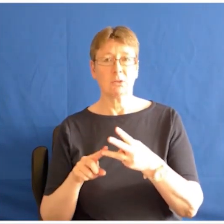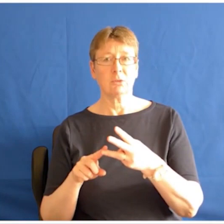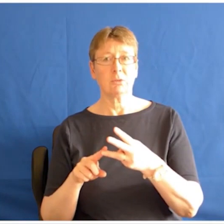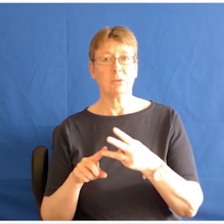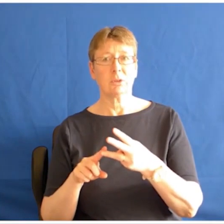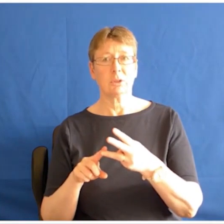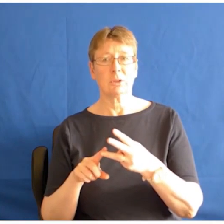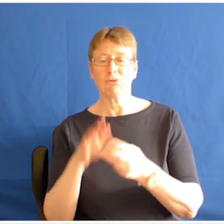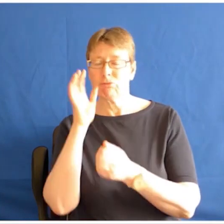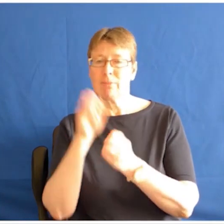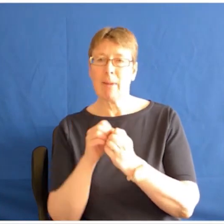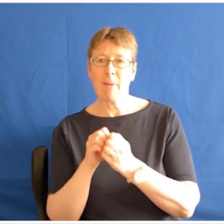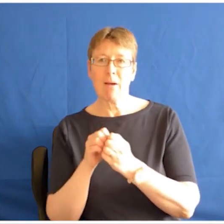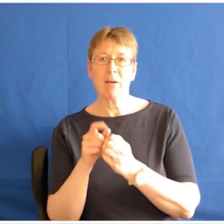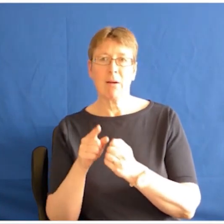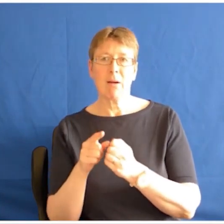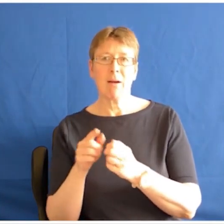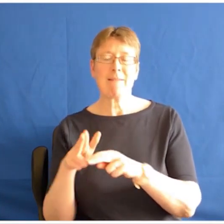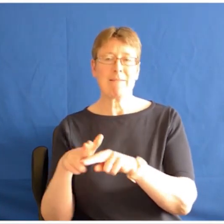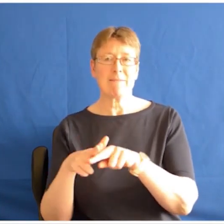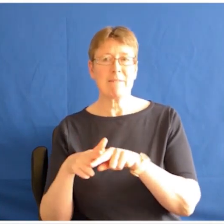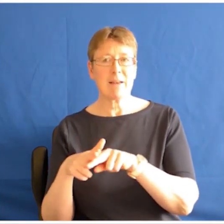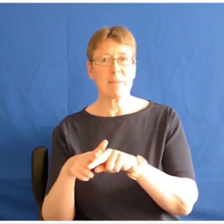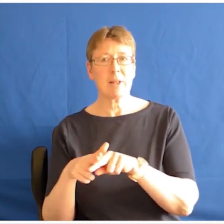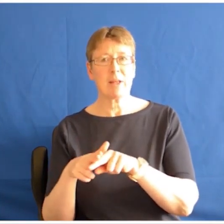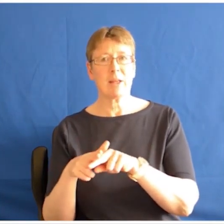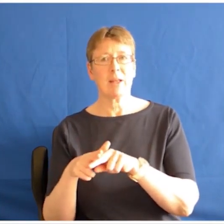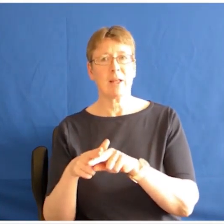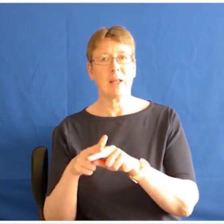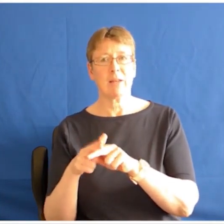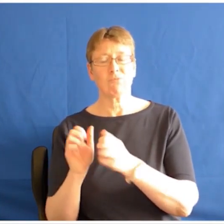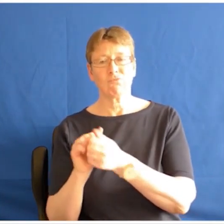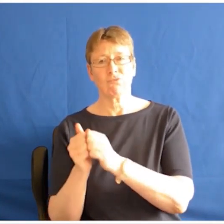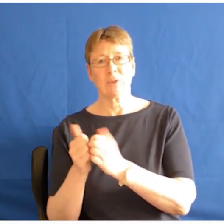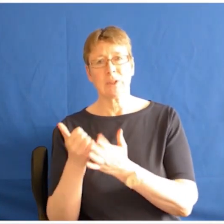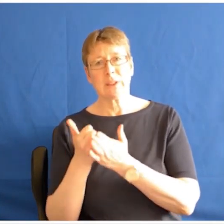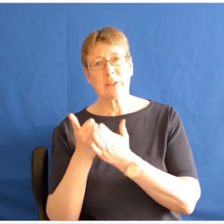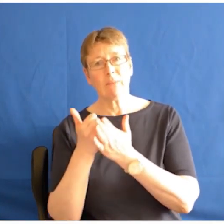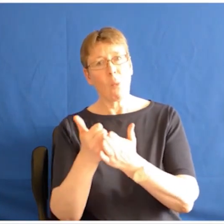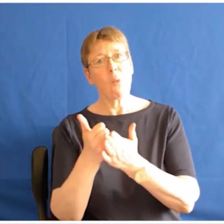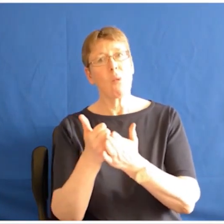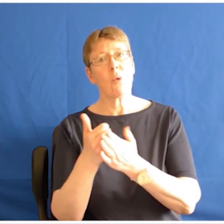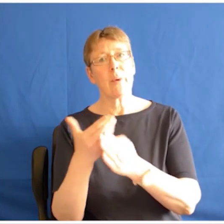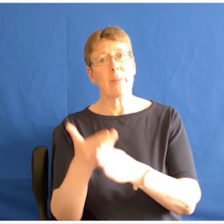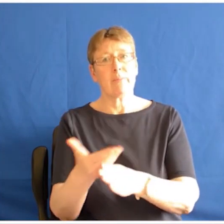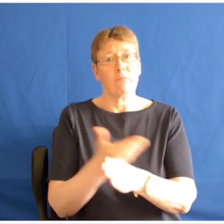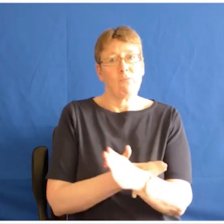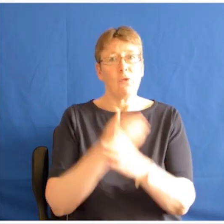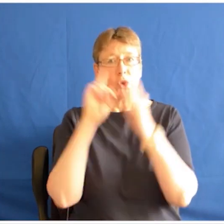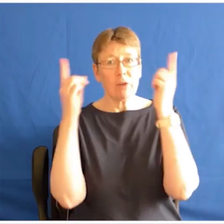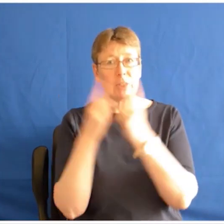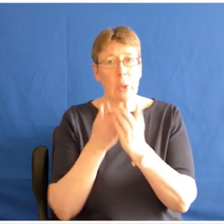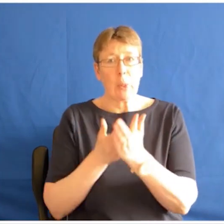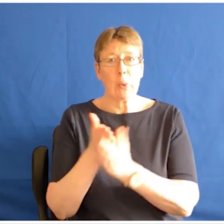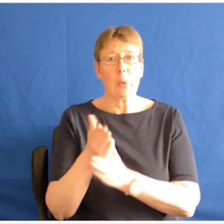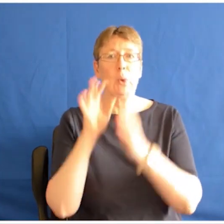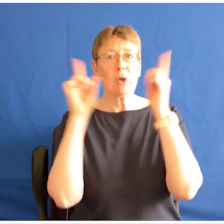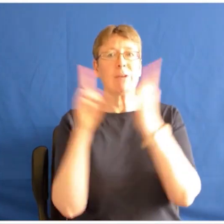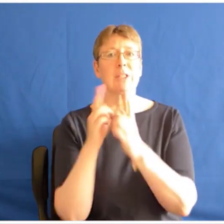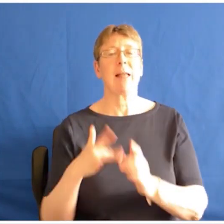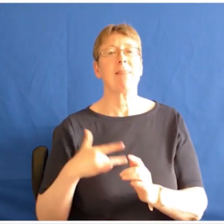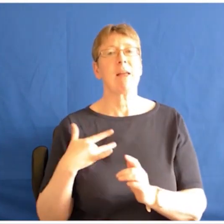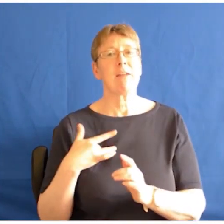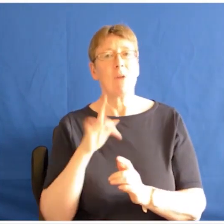Finally, we cannot forget your loved ones, for all the people who have supported you before you came to university, whilst you are